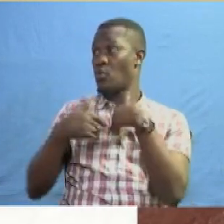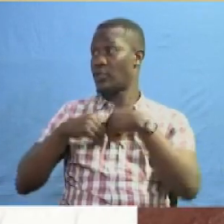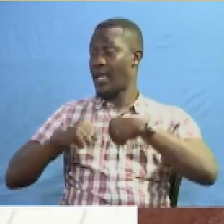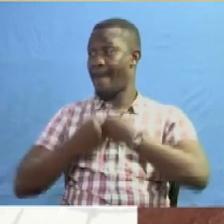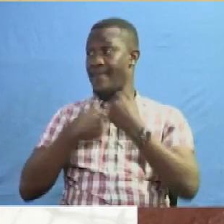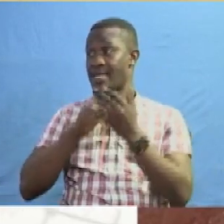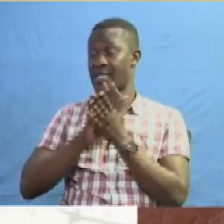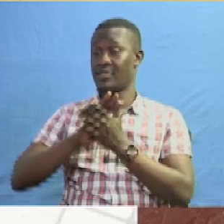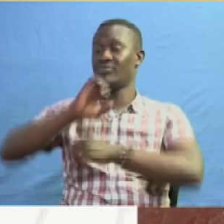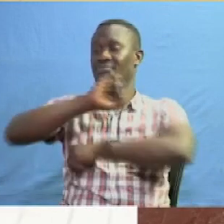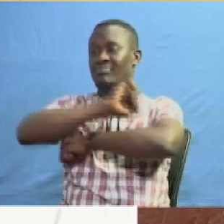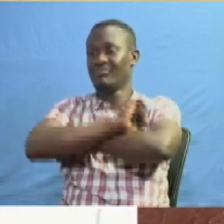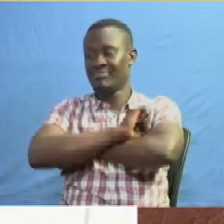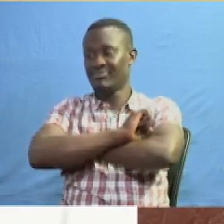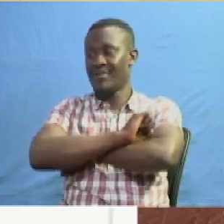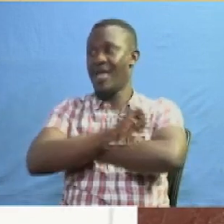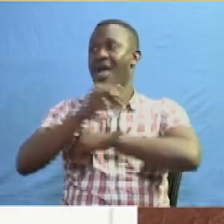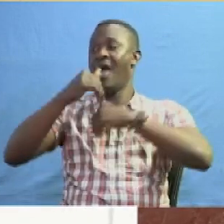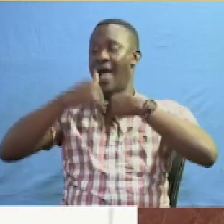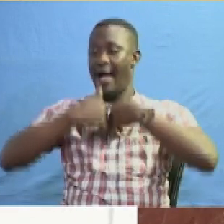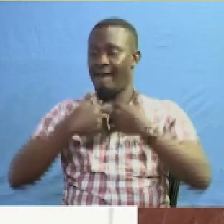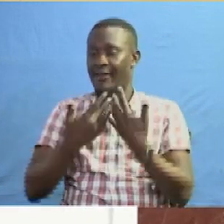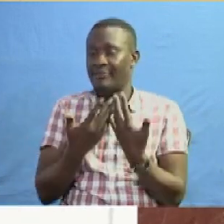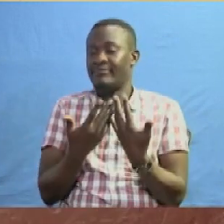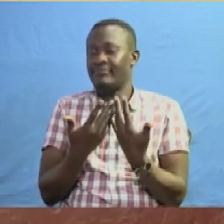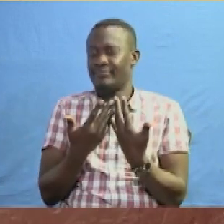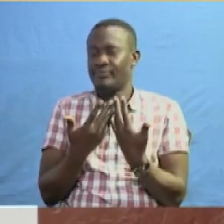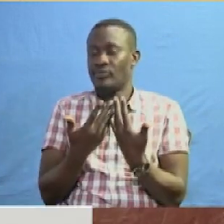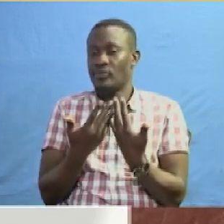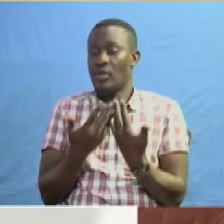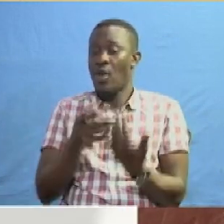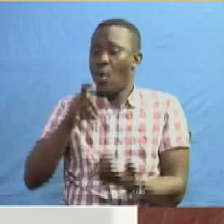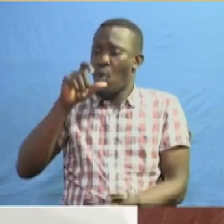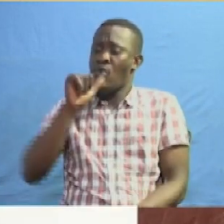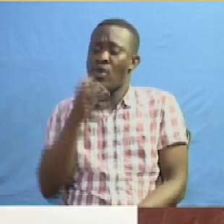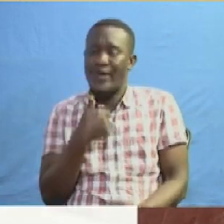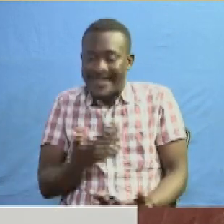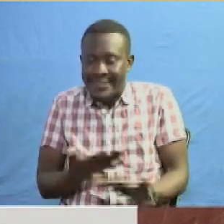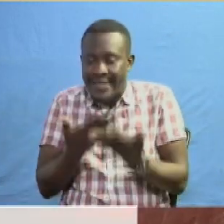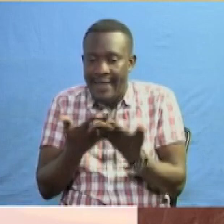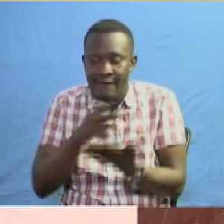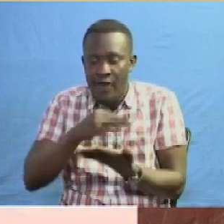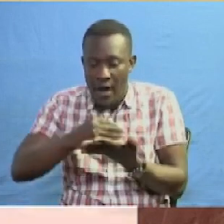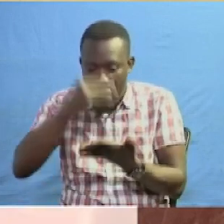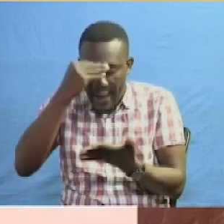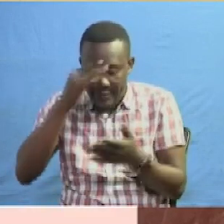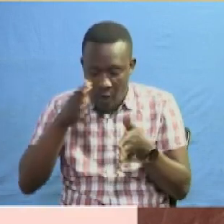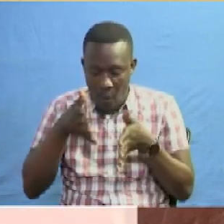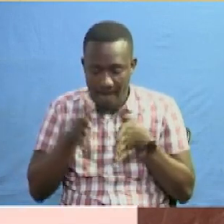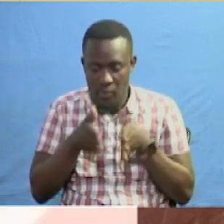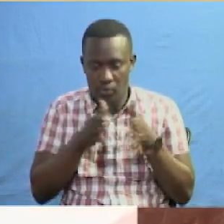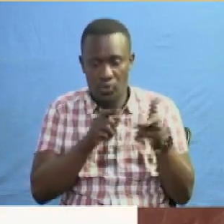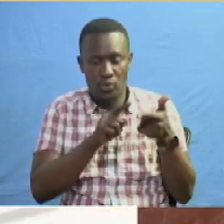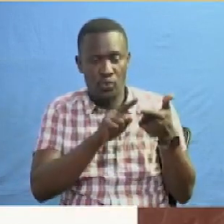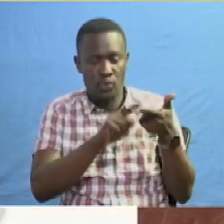in the schools, we have found out that you do not give learners opportunities